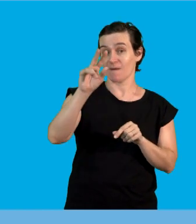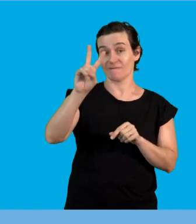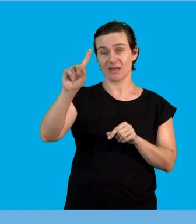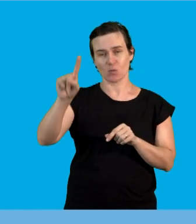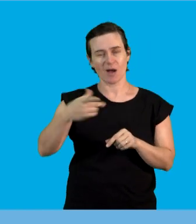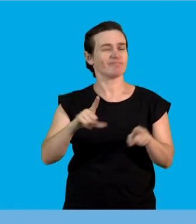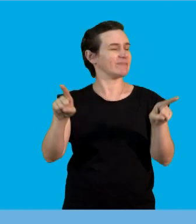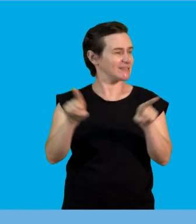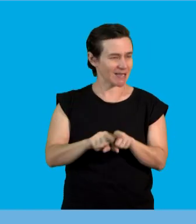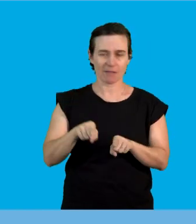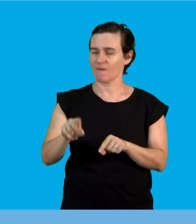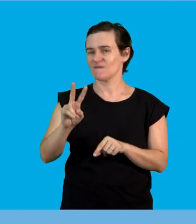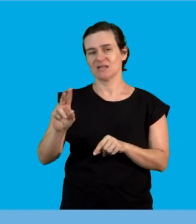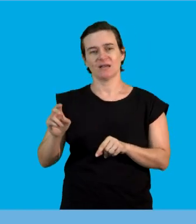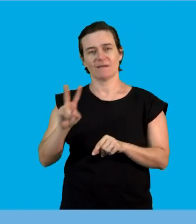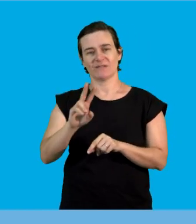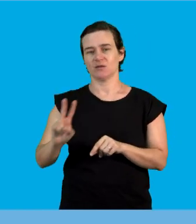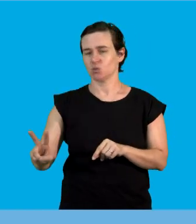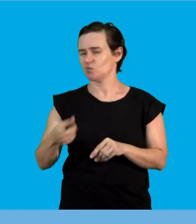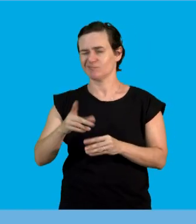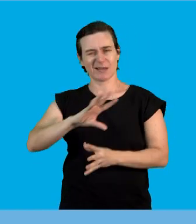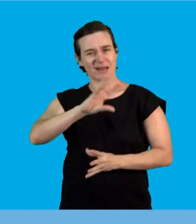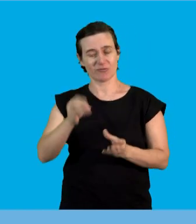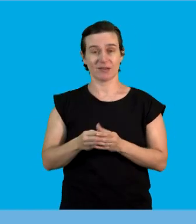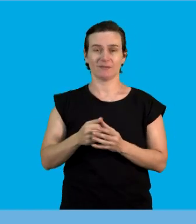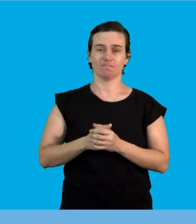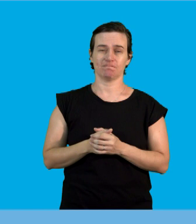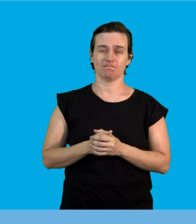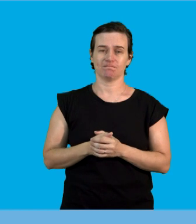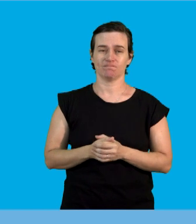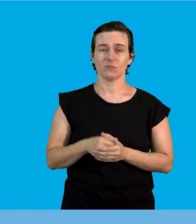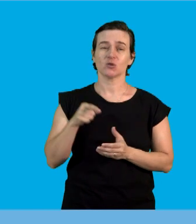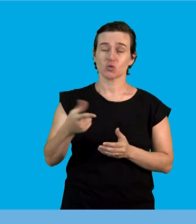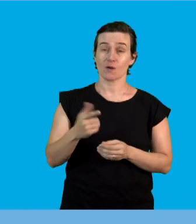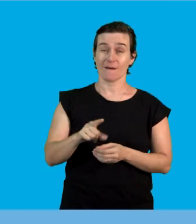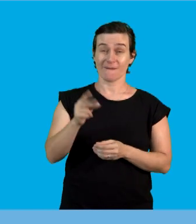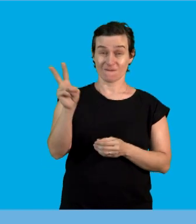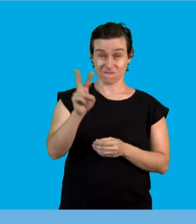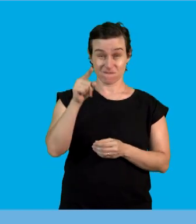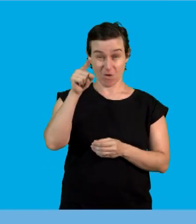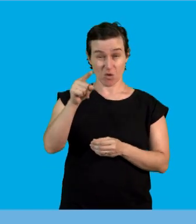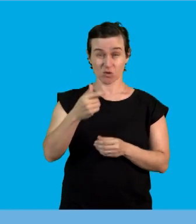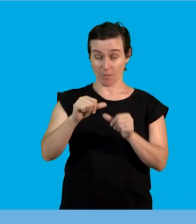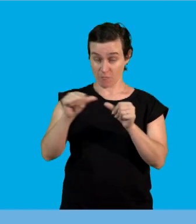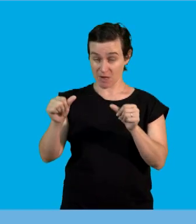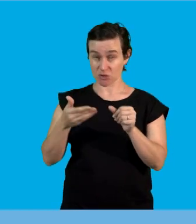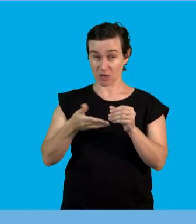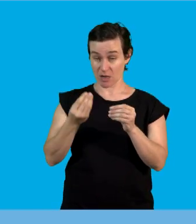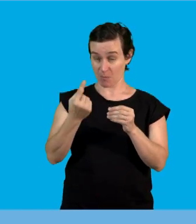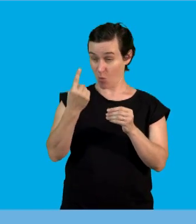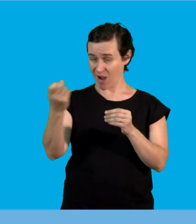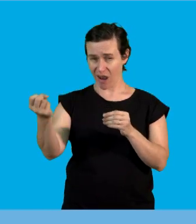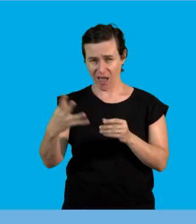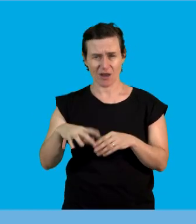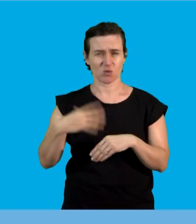parallel circuit. The voltage of the entire circuit is going to be equals to the V measured across the first resistor, hence the